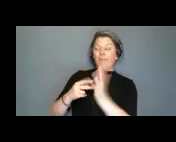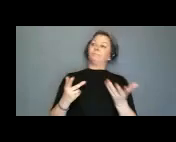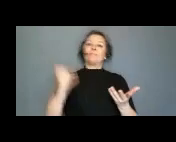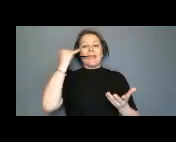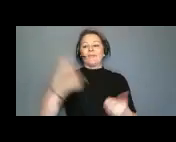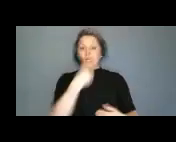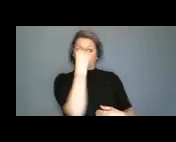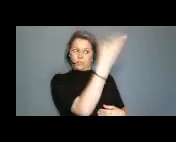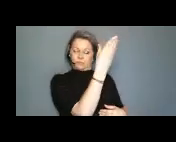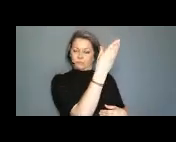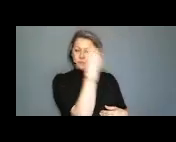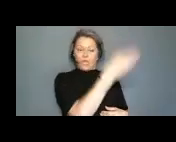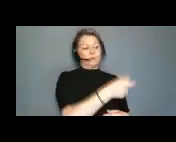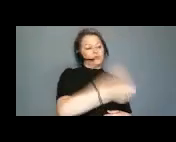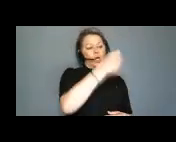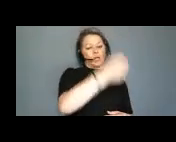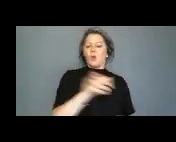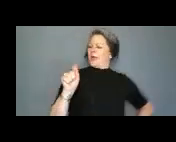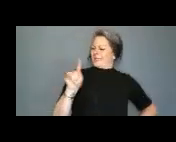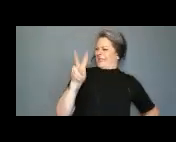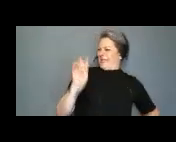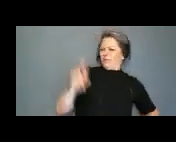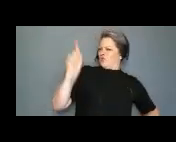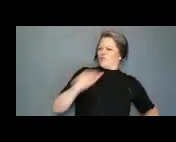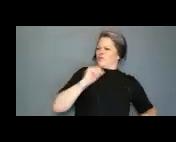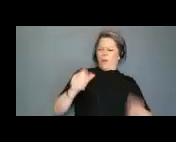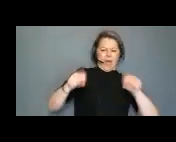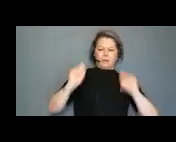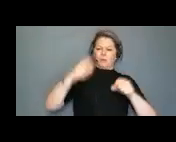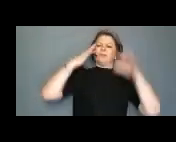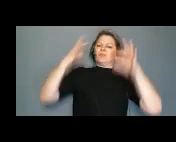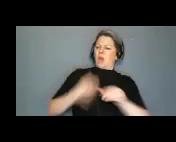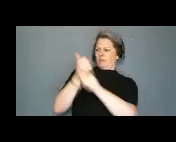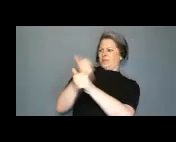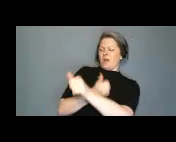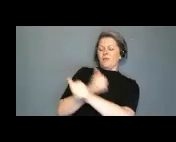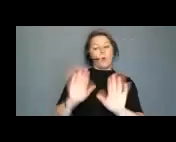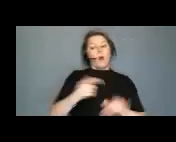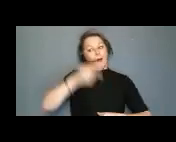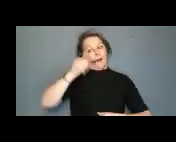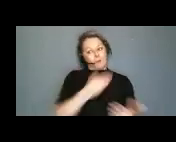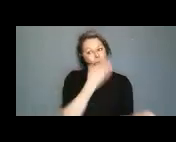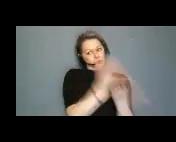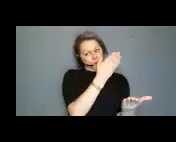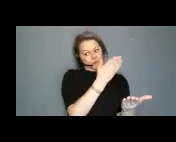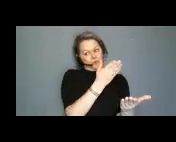a judge, well, Steve shouldn't make that decision anymore, again, I have to demonstrate that he doesn't have capacity to do